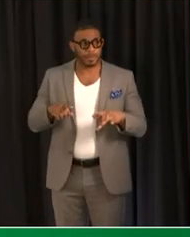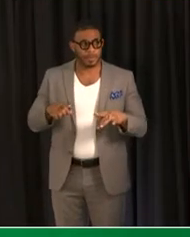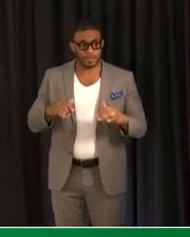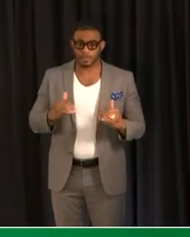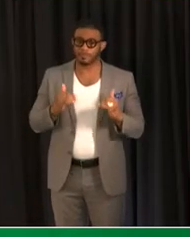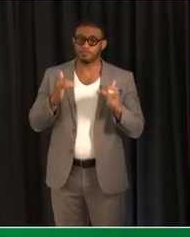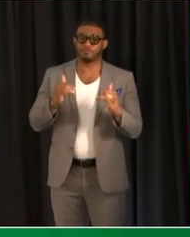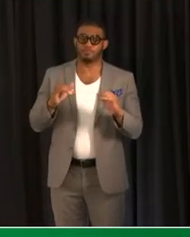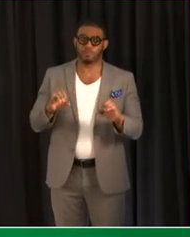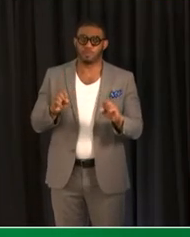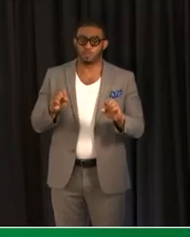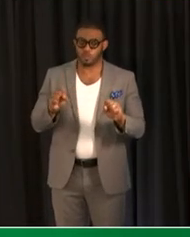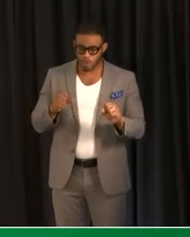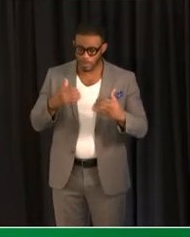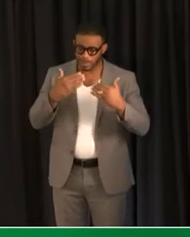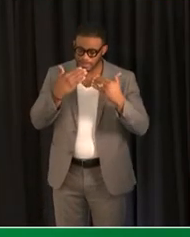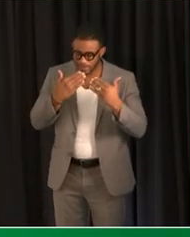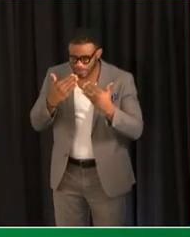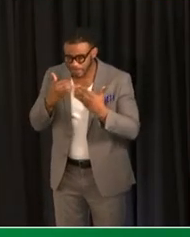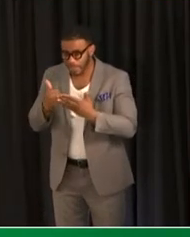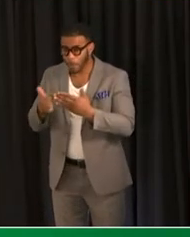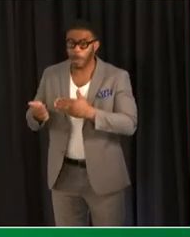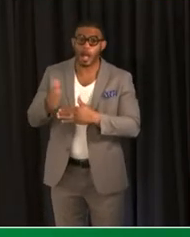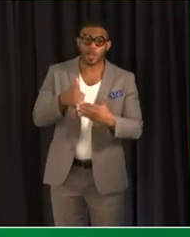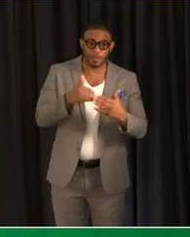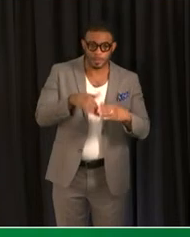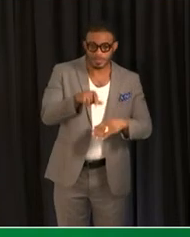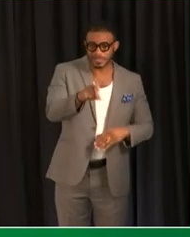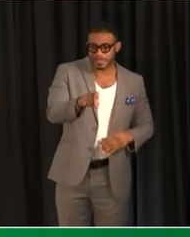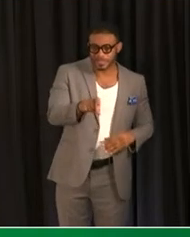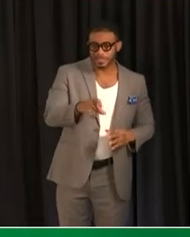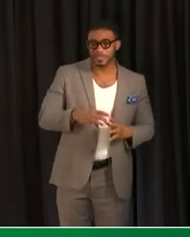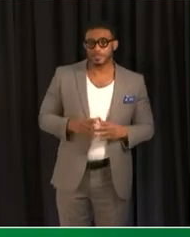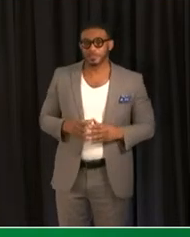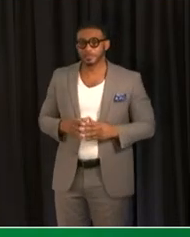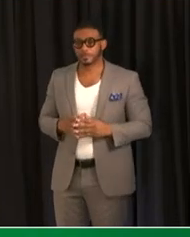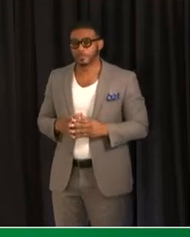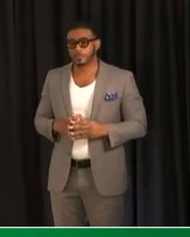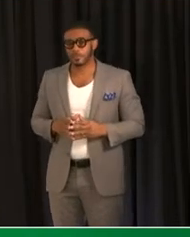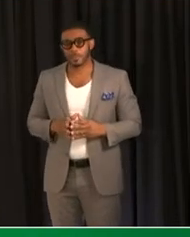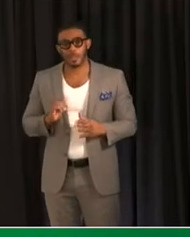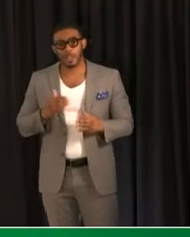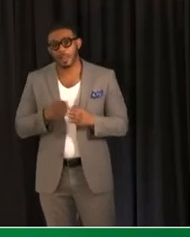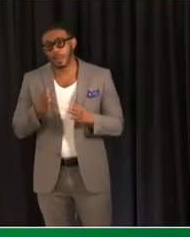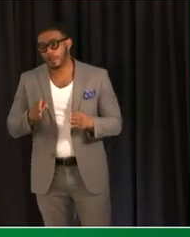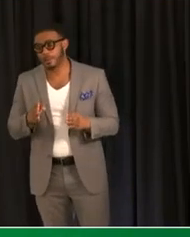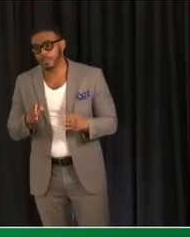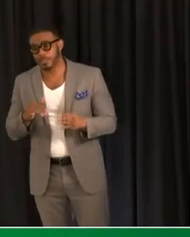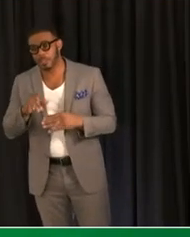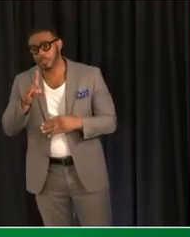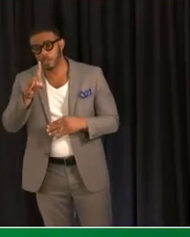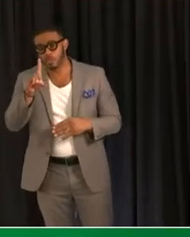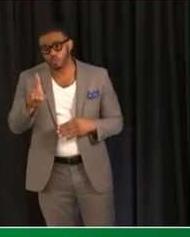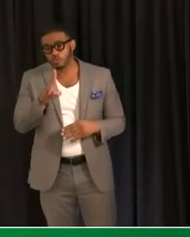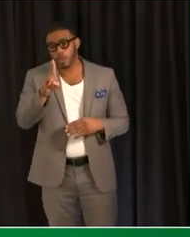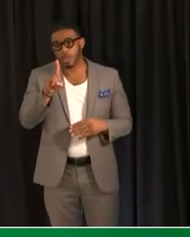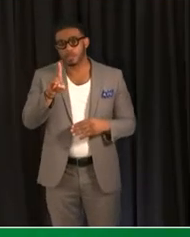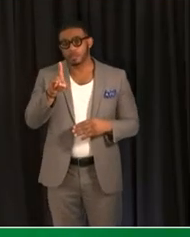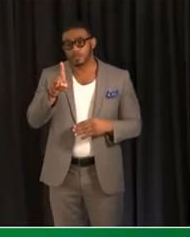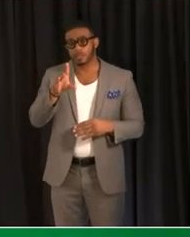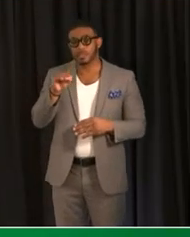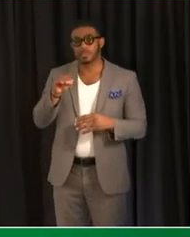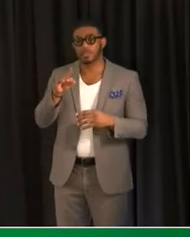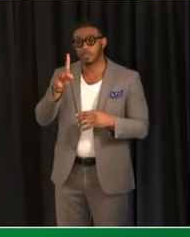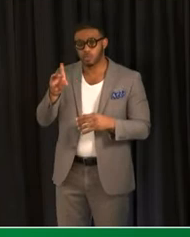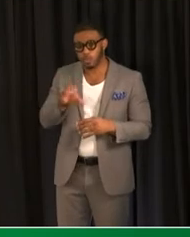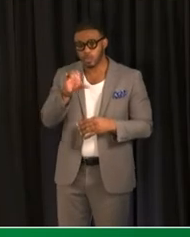have stepped up in to help other neighbors in need. You know, our neighbors in DuPont Circle and 2B have